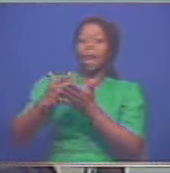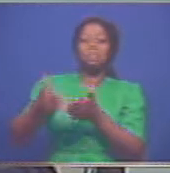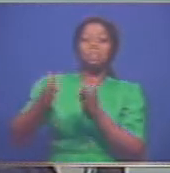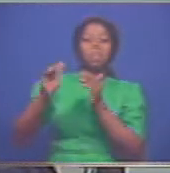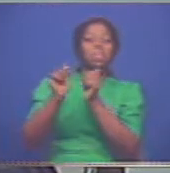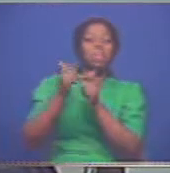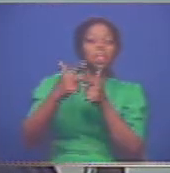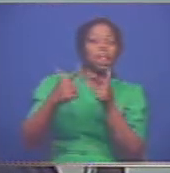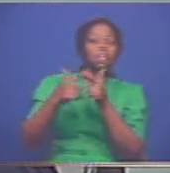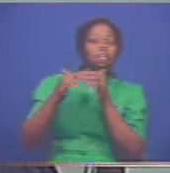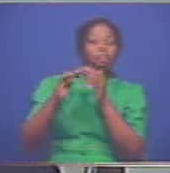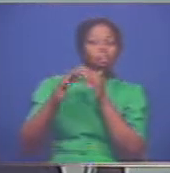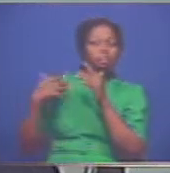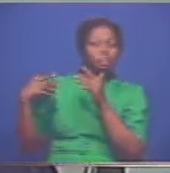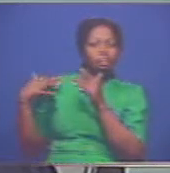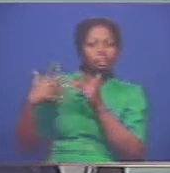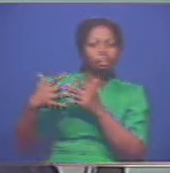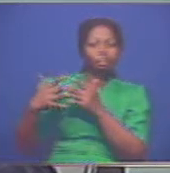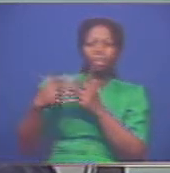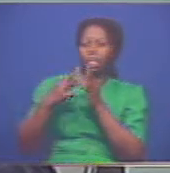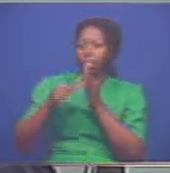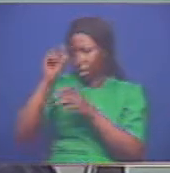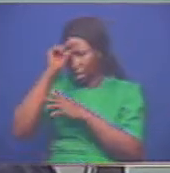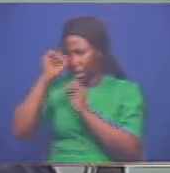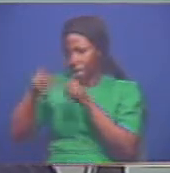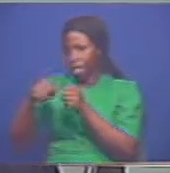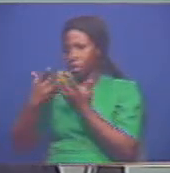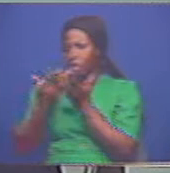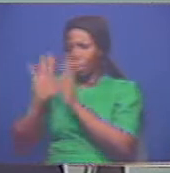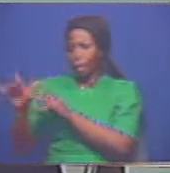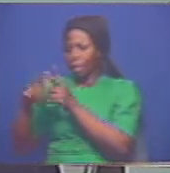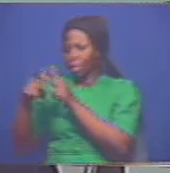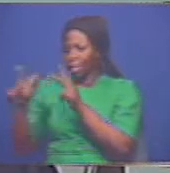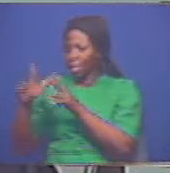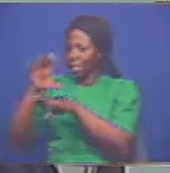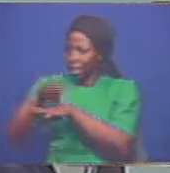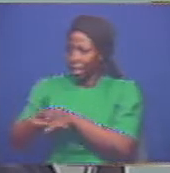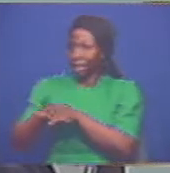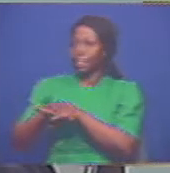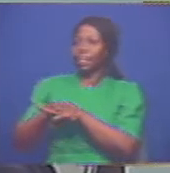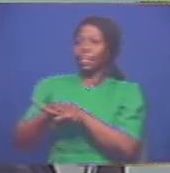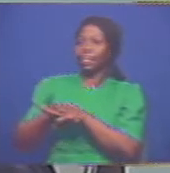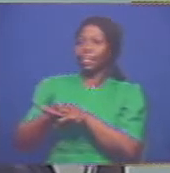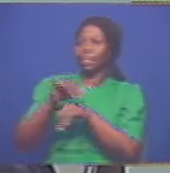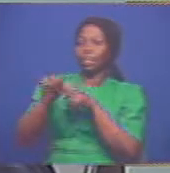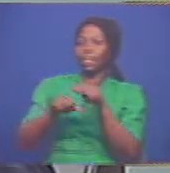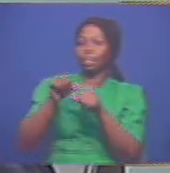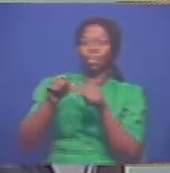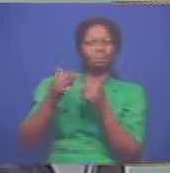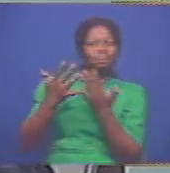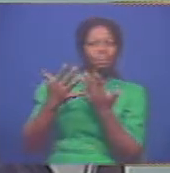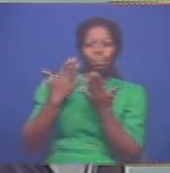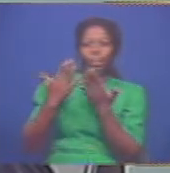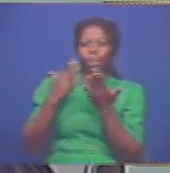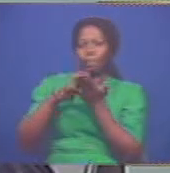down the line. So if government can go back to the drawing board and get at least a bit serious, this